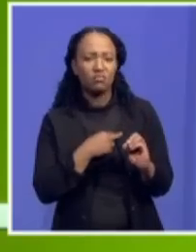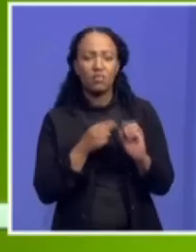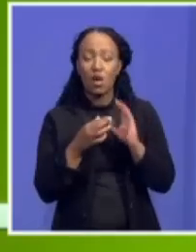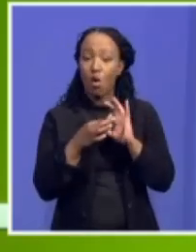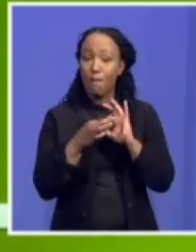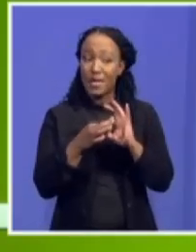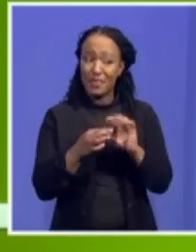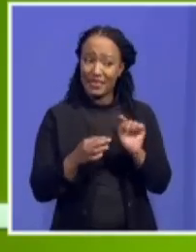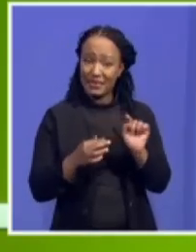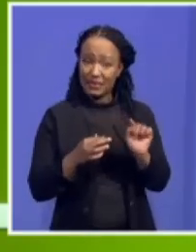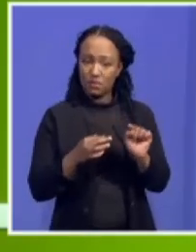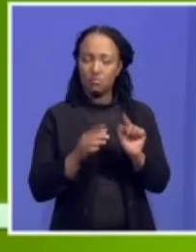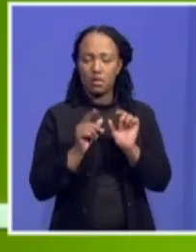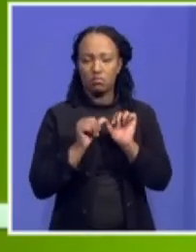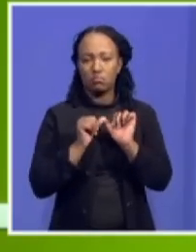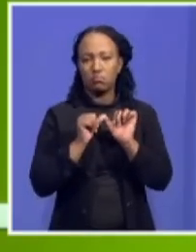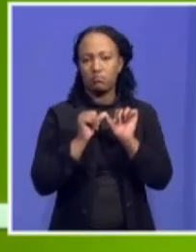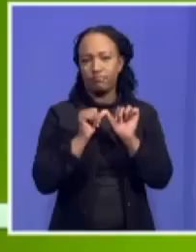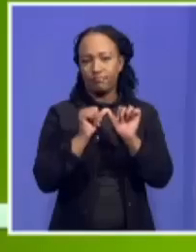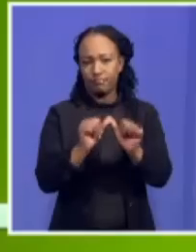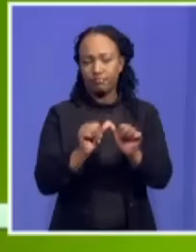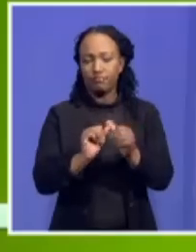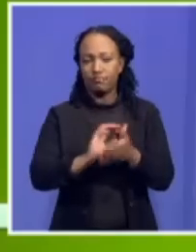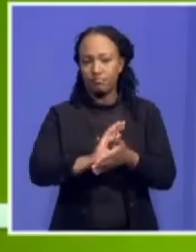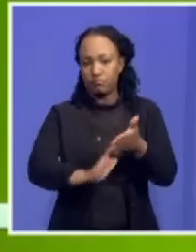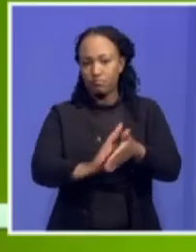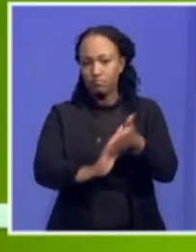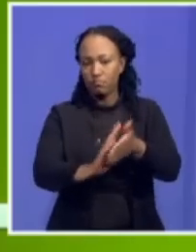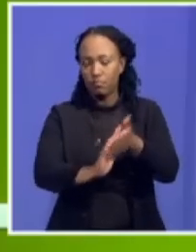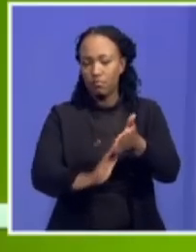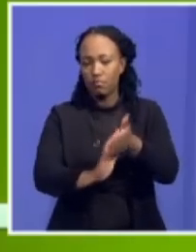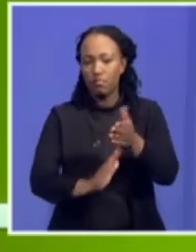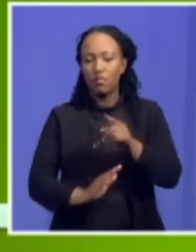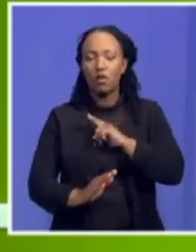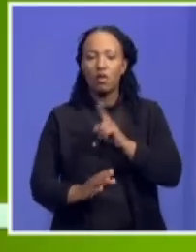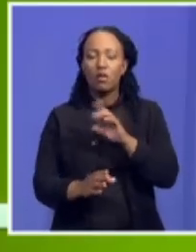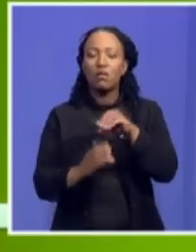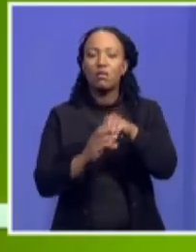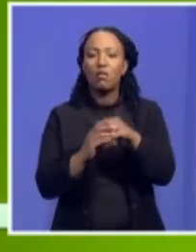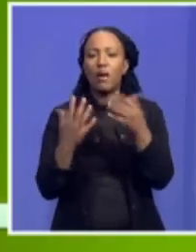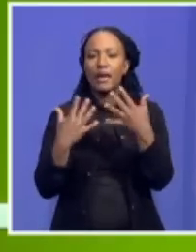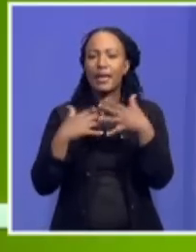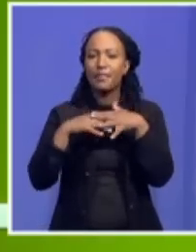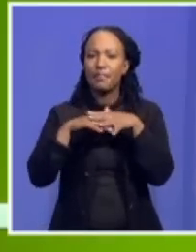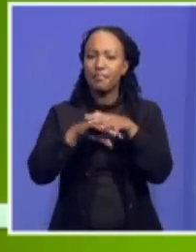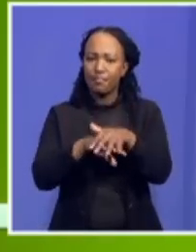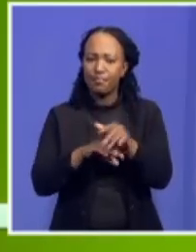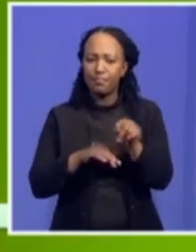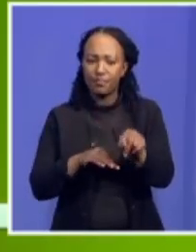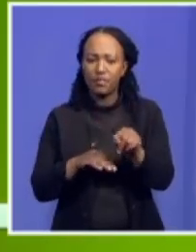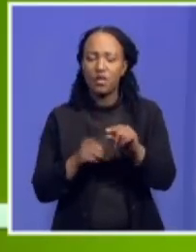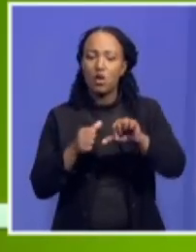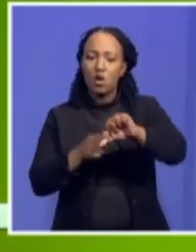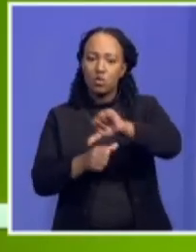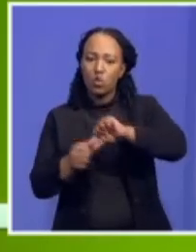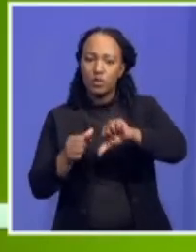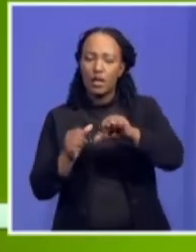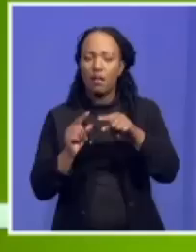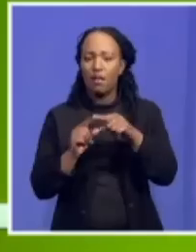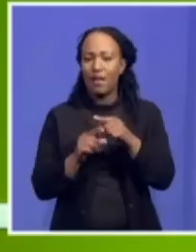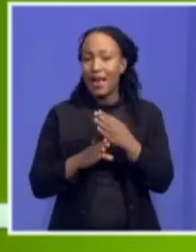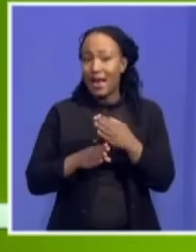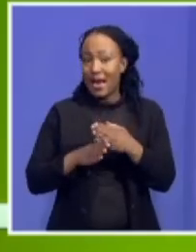all areas of development, including through the effective implementation of the social and labor